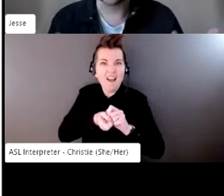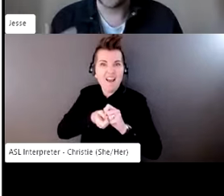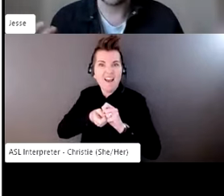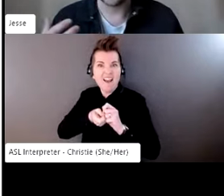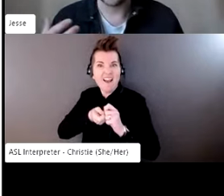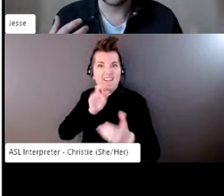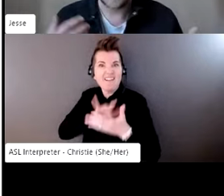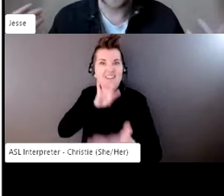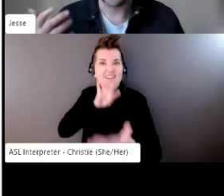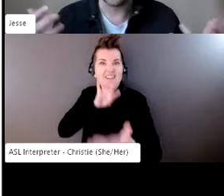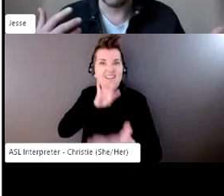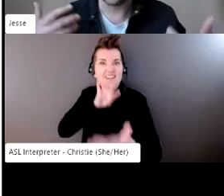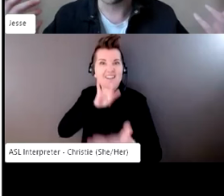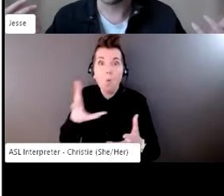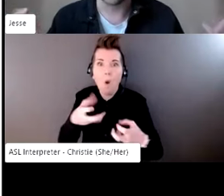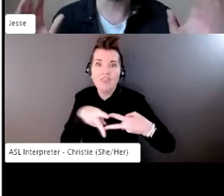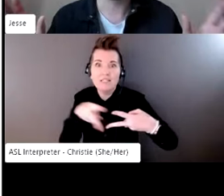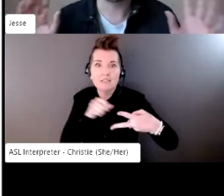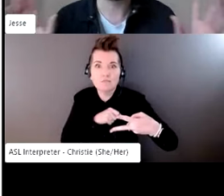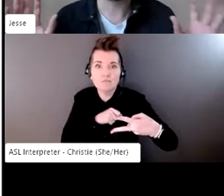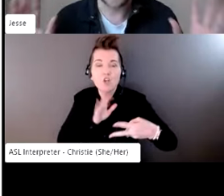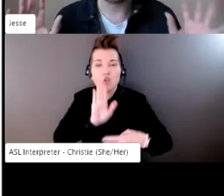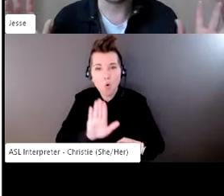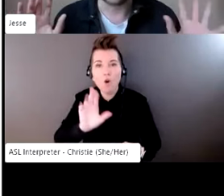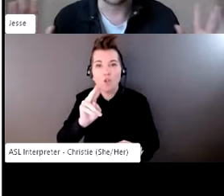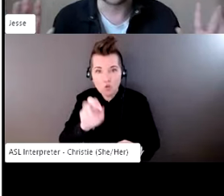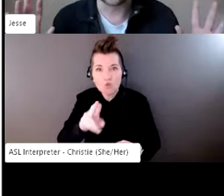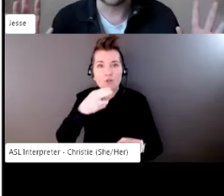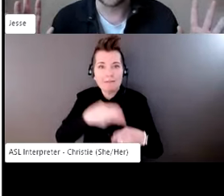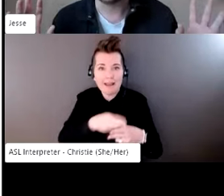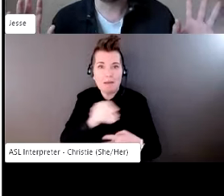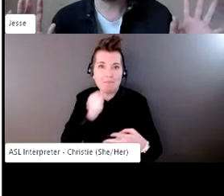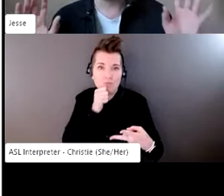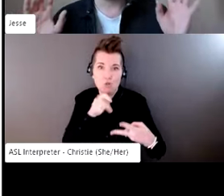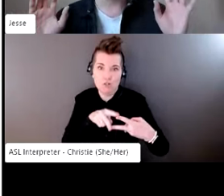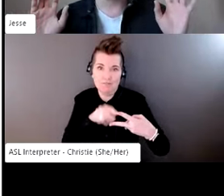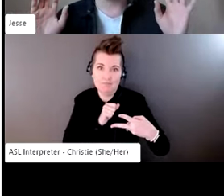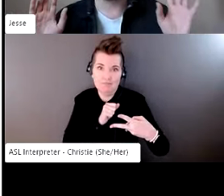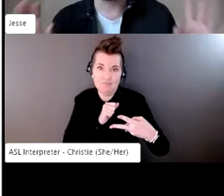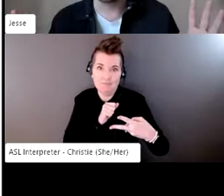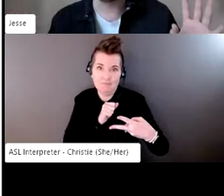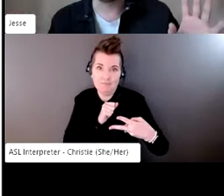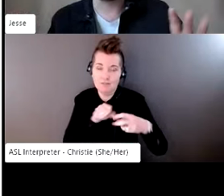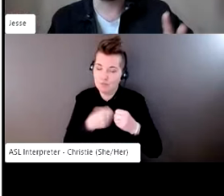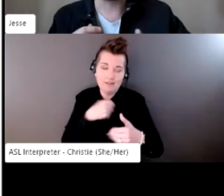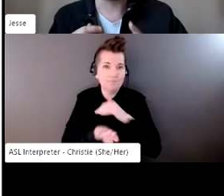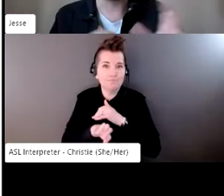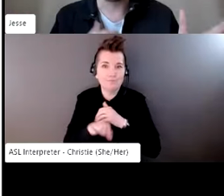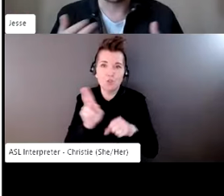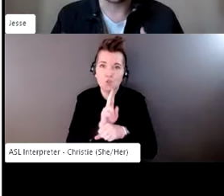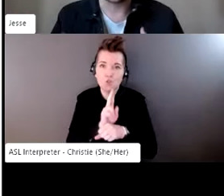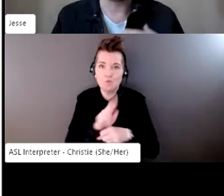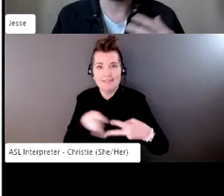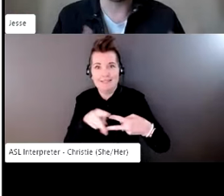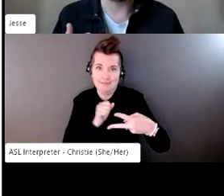actor, any sort of hacker, malicious person, someone that doesn't have your best interest in mind. And so the problem with using the